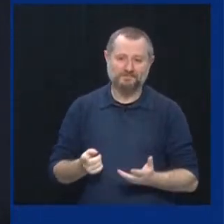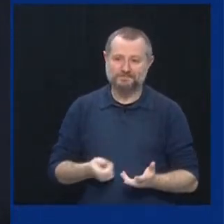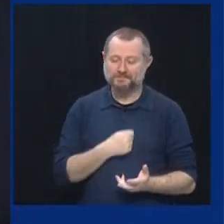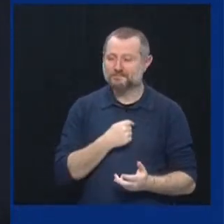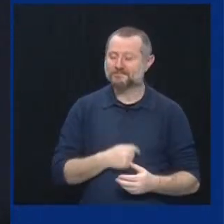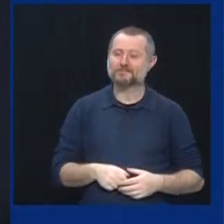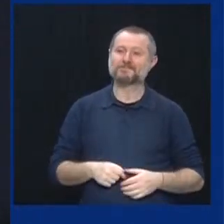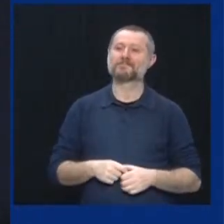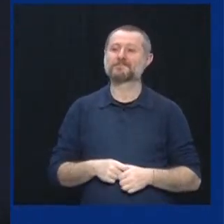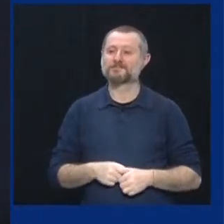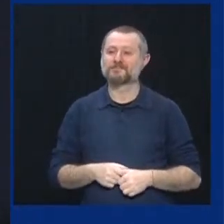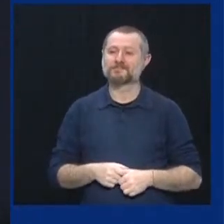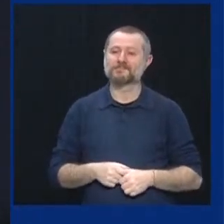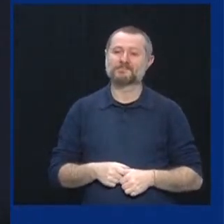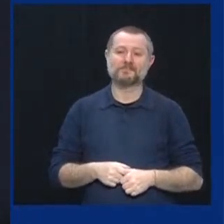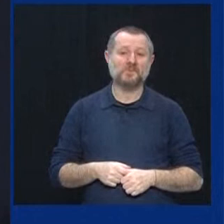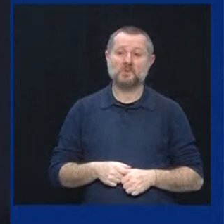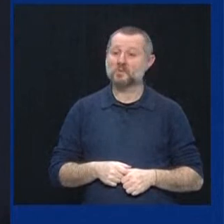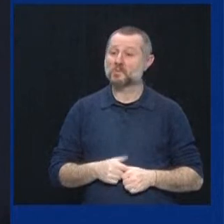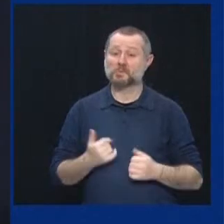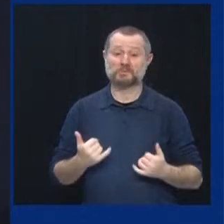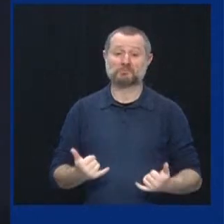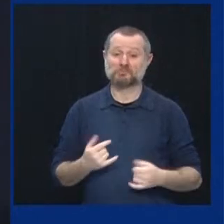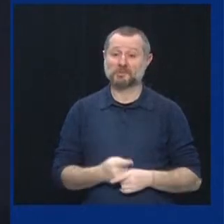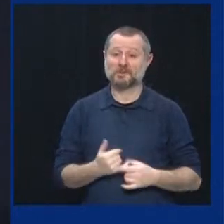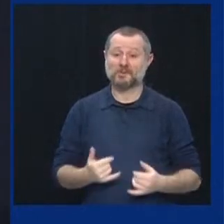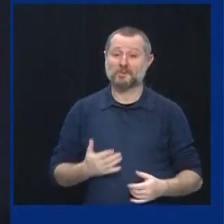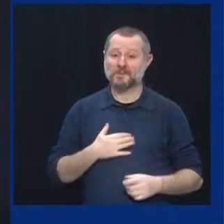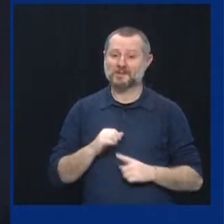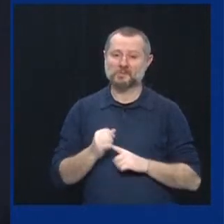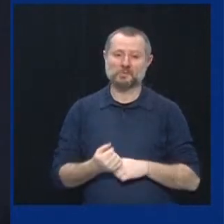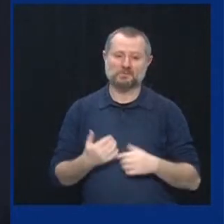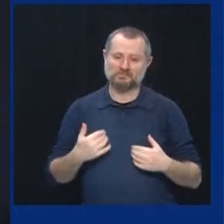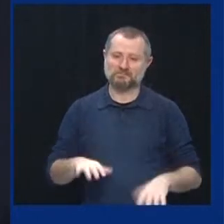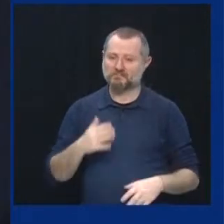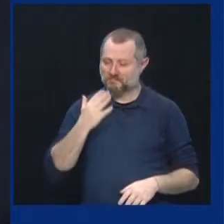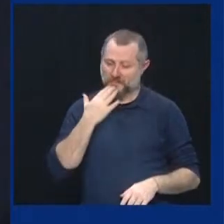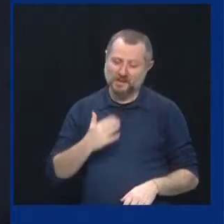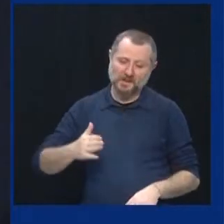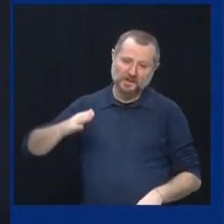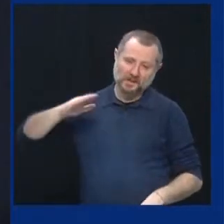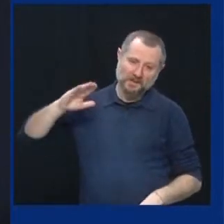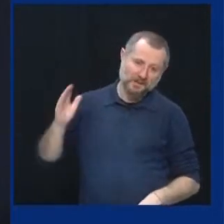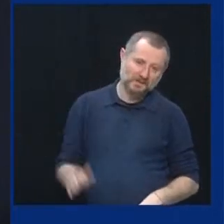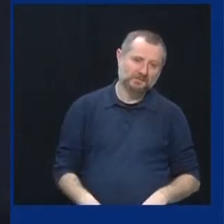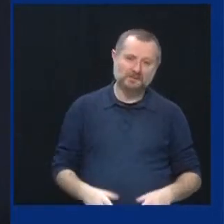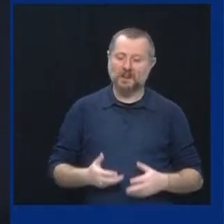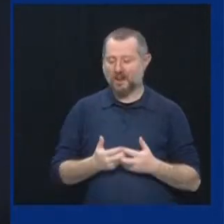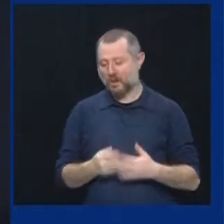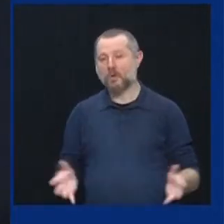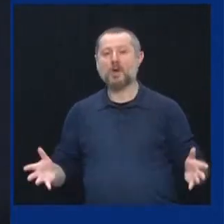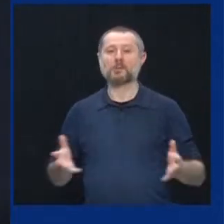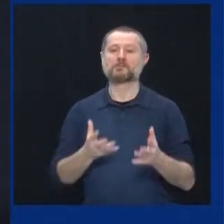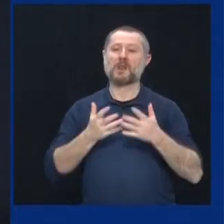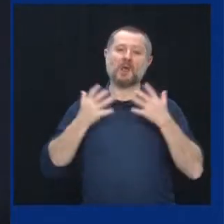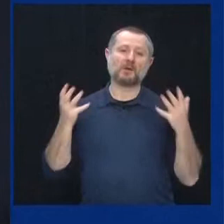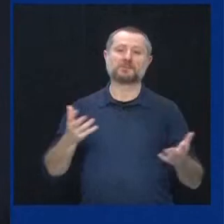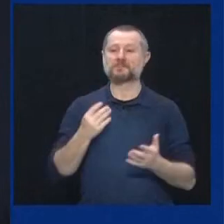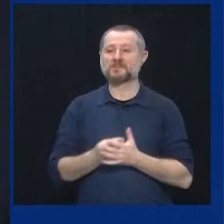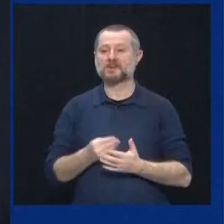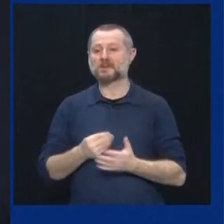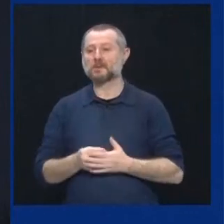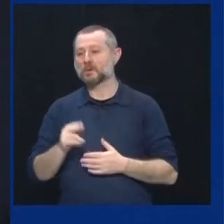now we have a hemorrhaging situation. We have New York City hemorrhaging